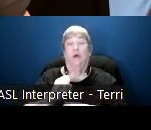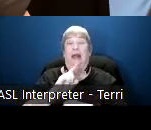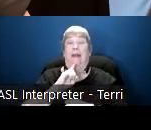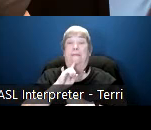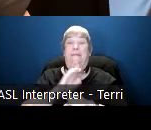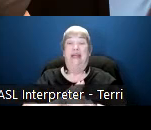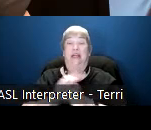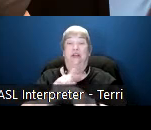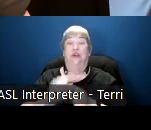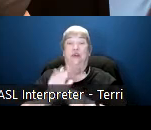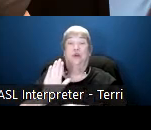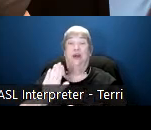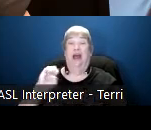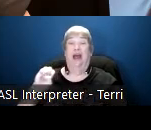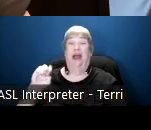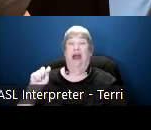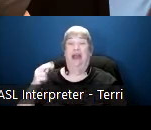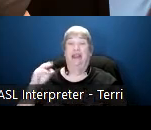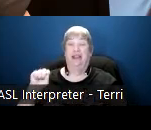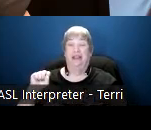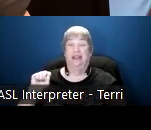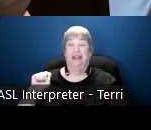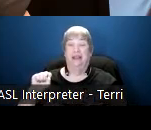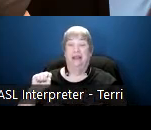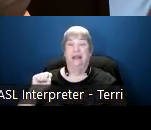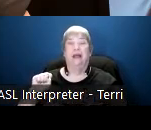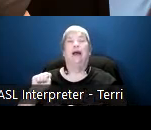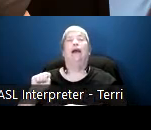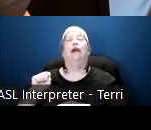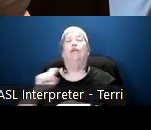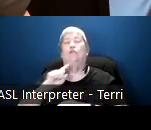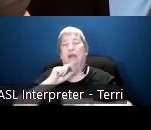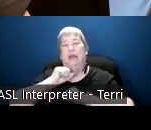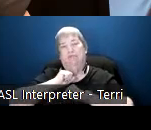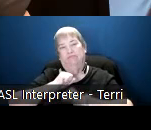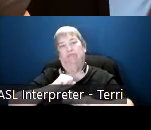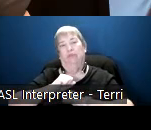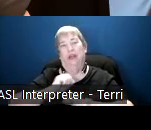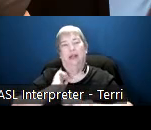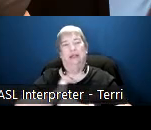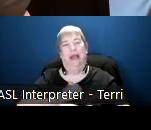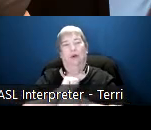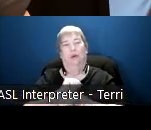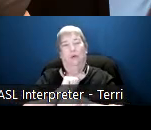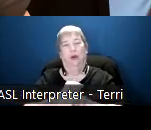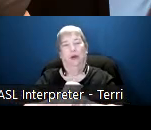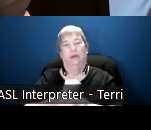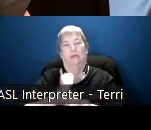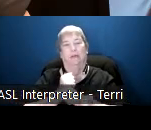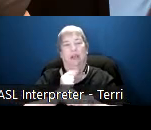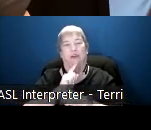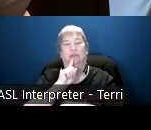give it legitimacy. It safeguards the reputation of our work. It protects the public